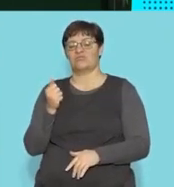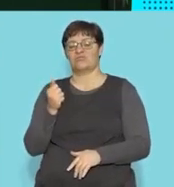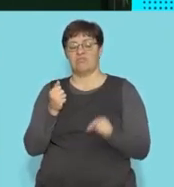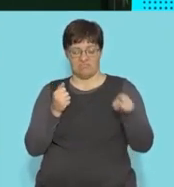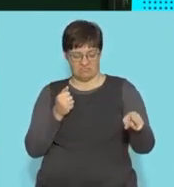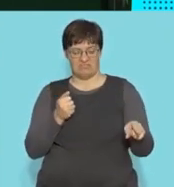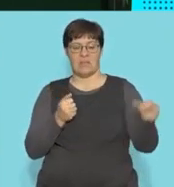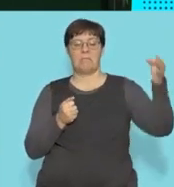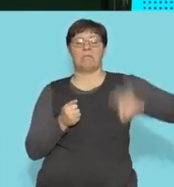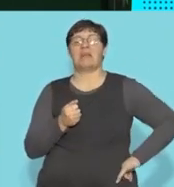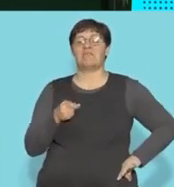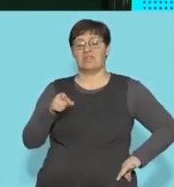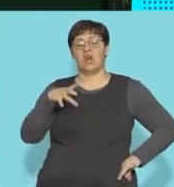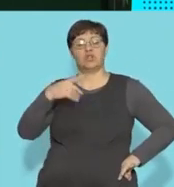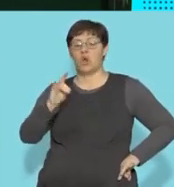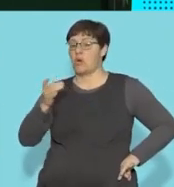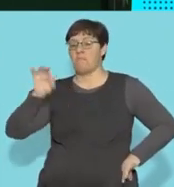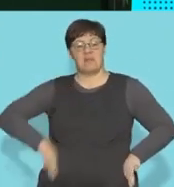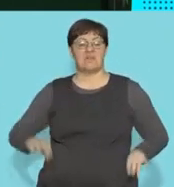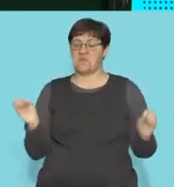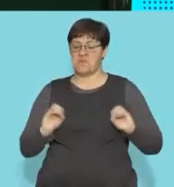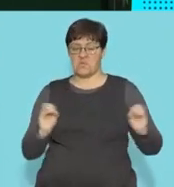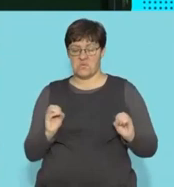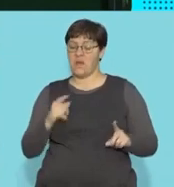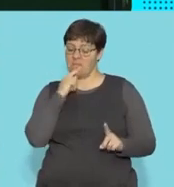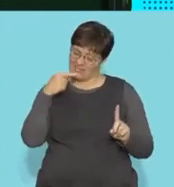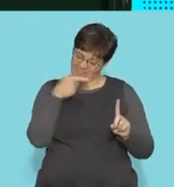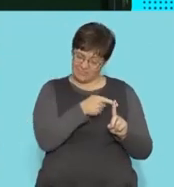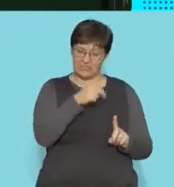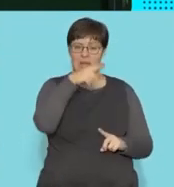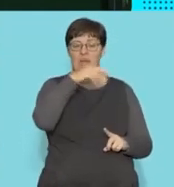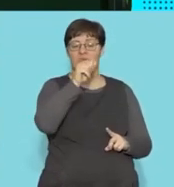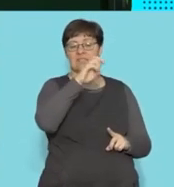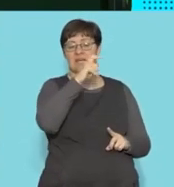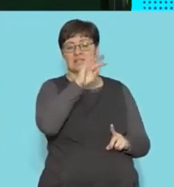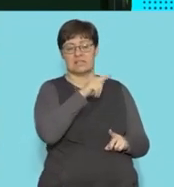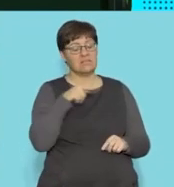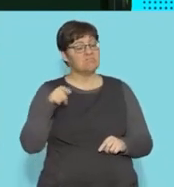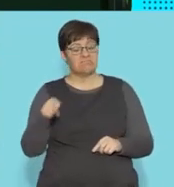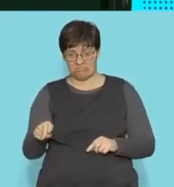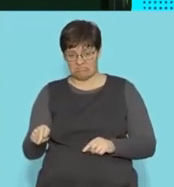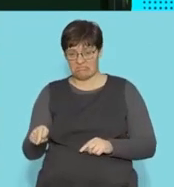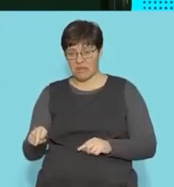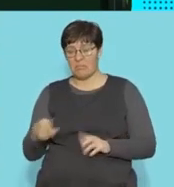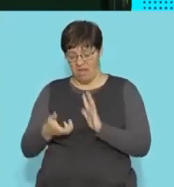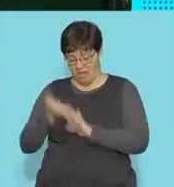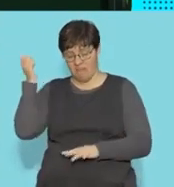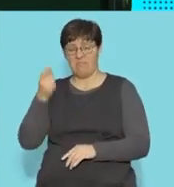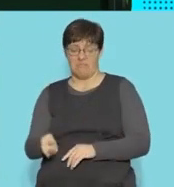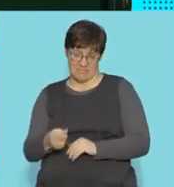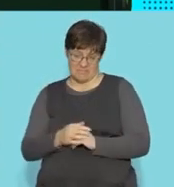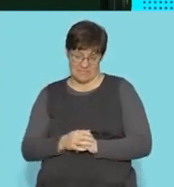the benefit. So therefore, it is the parasite, whilst the poor dog is being